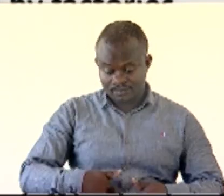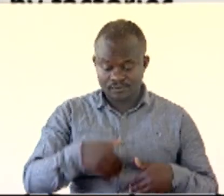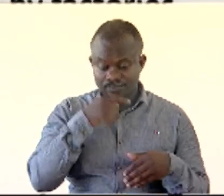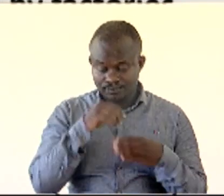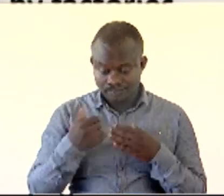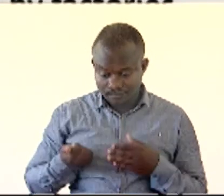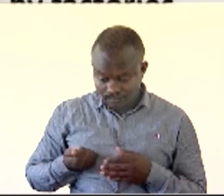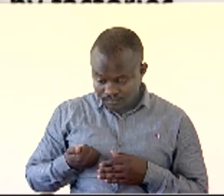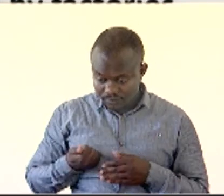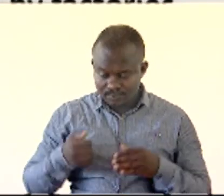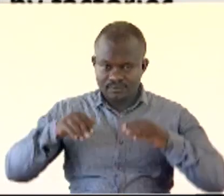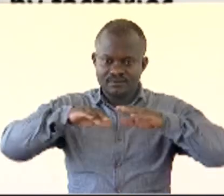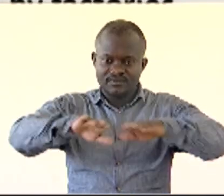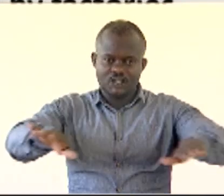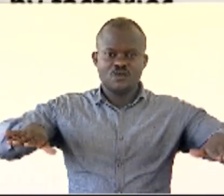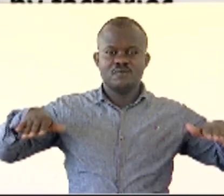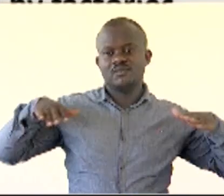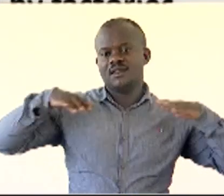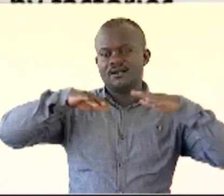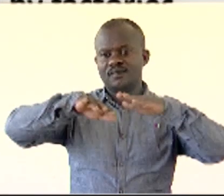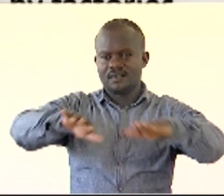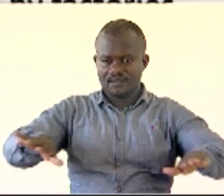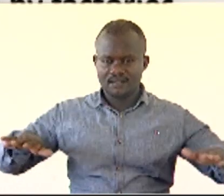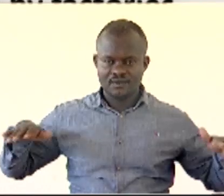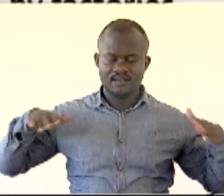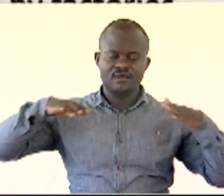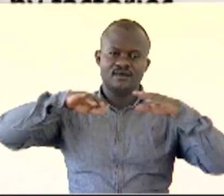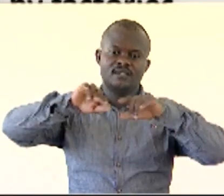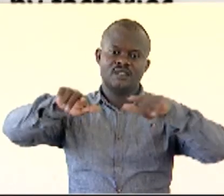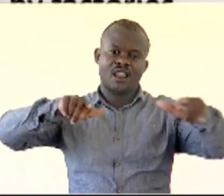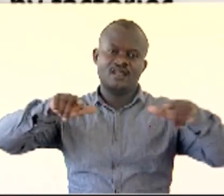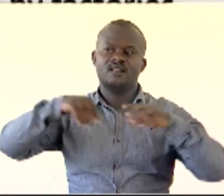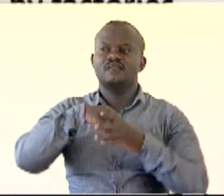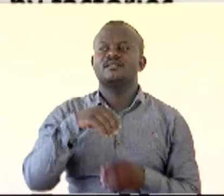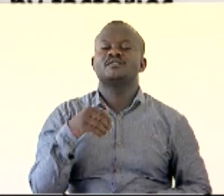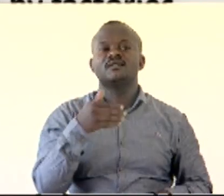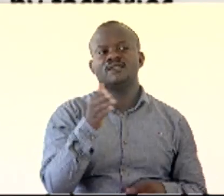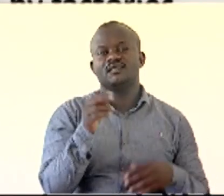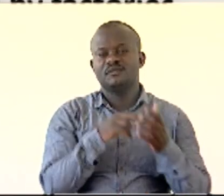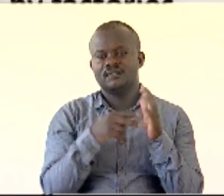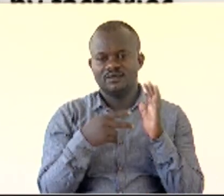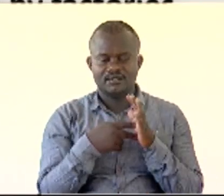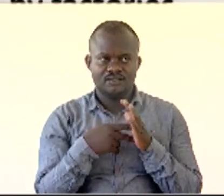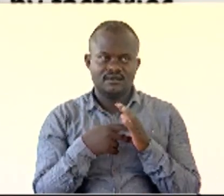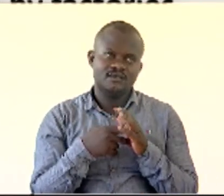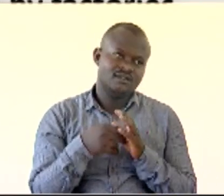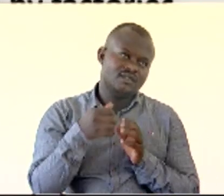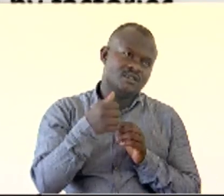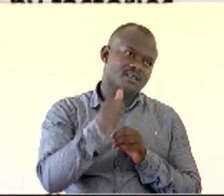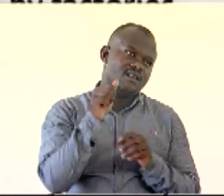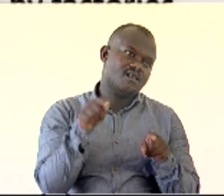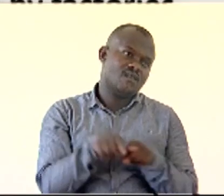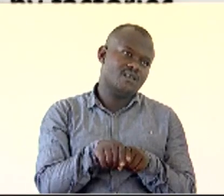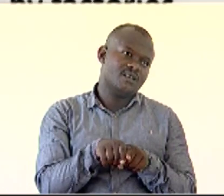girls swimming in a lake or a river. That means they are